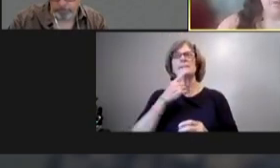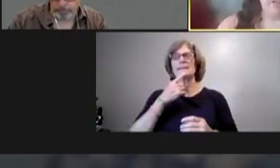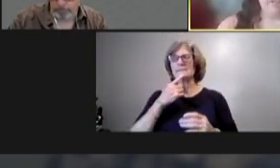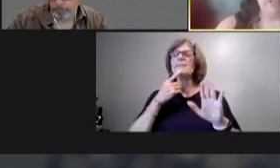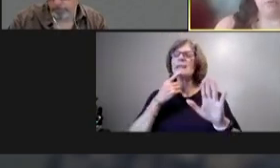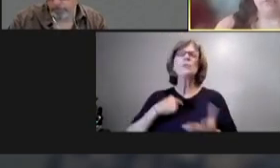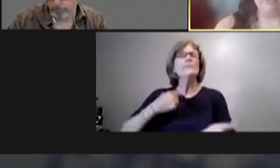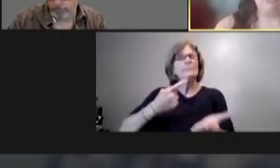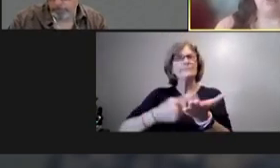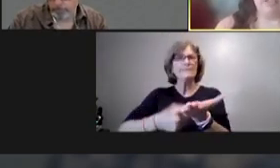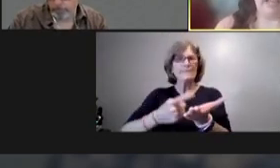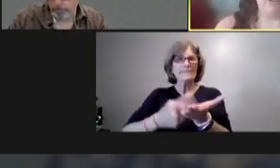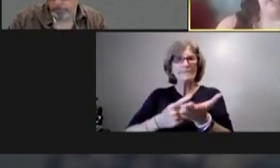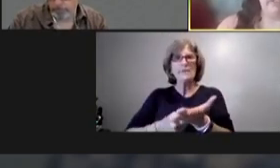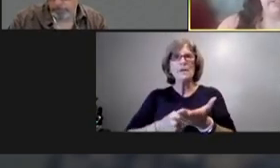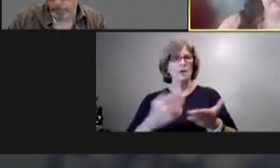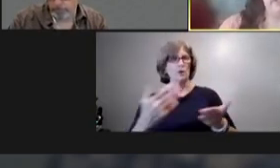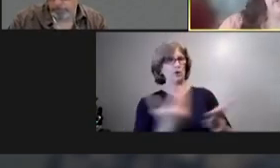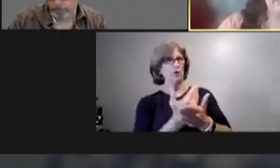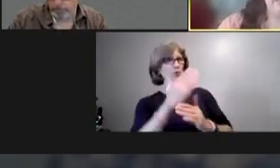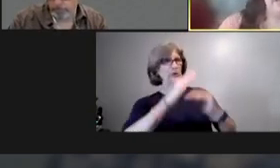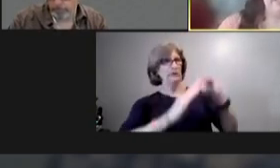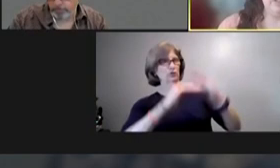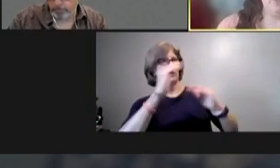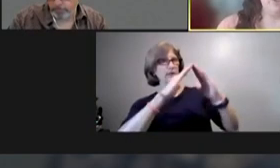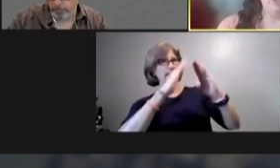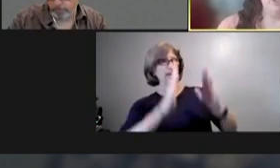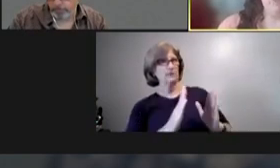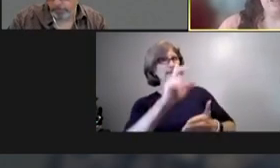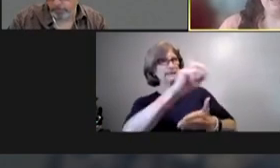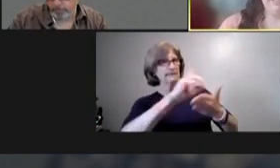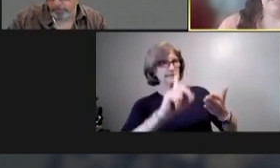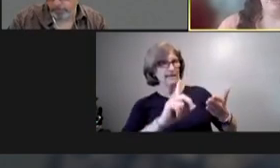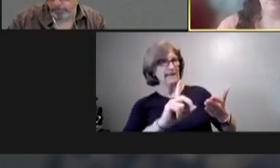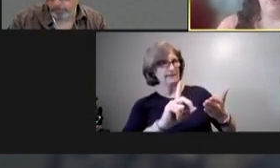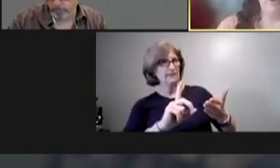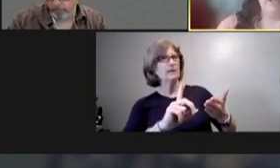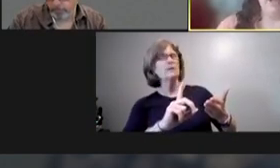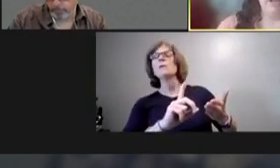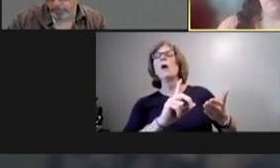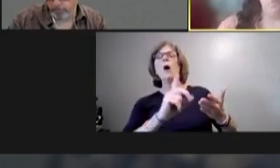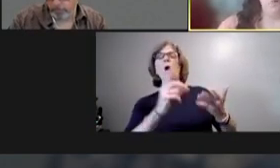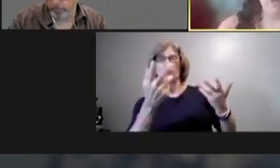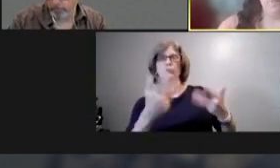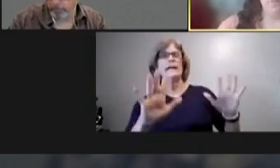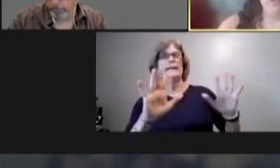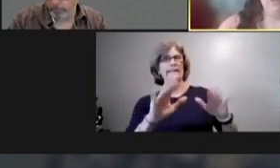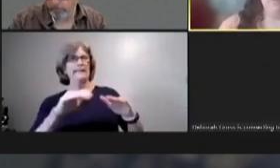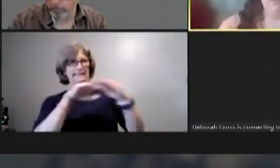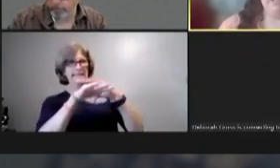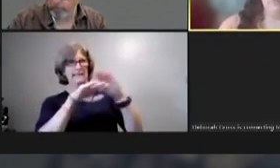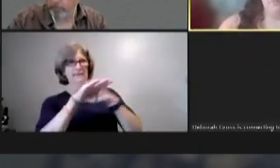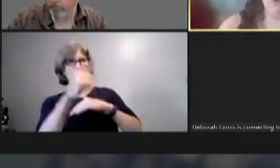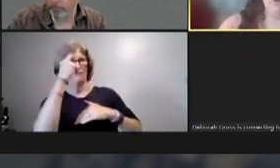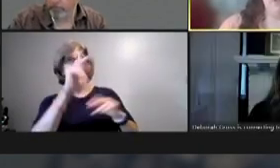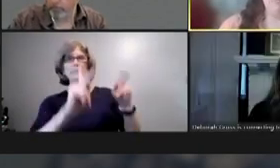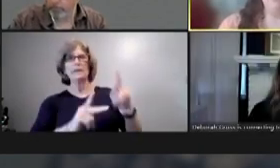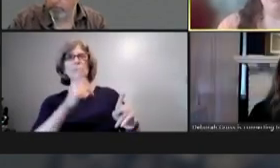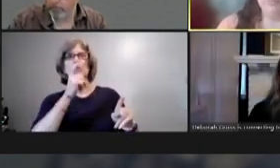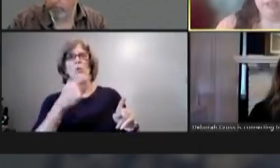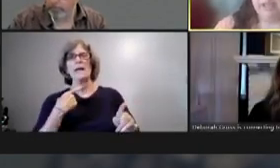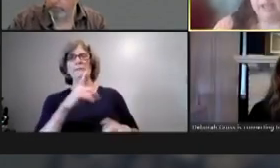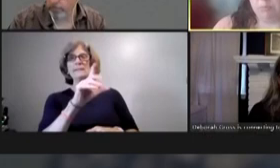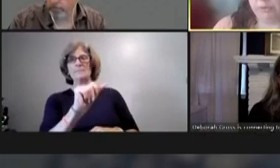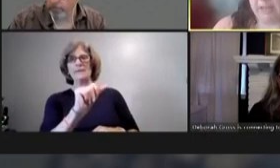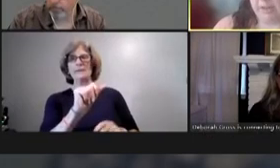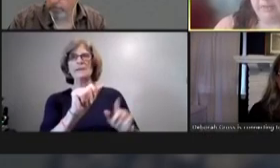talking about is that newly constructed housing is designed and construction to be readily accessible for people with disabilities with current